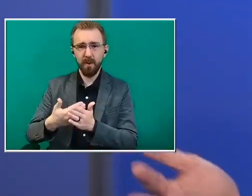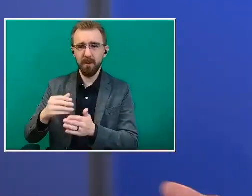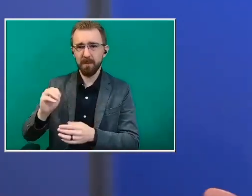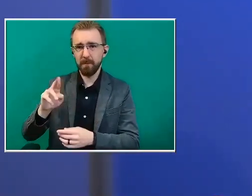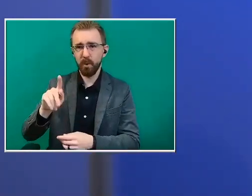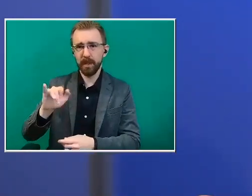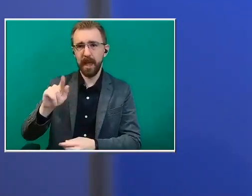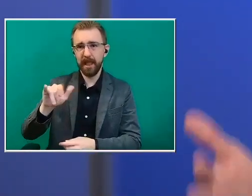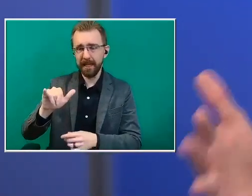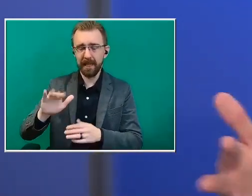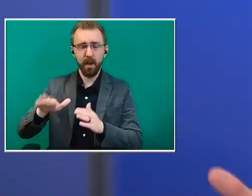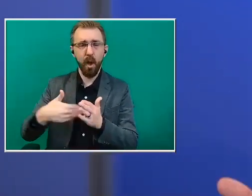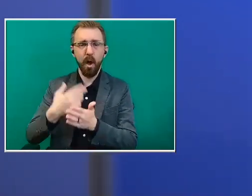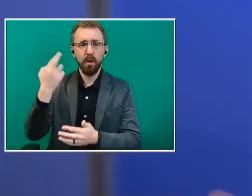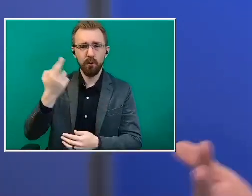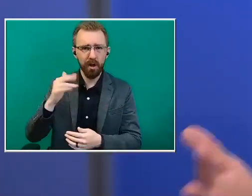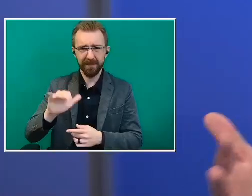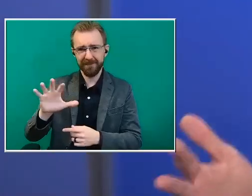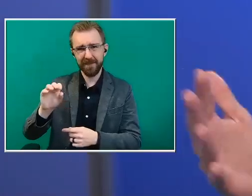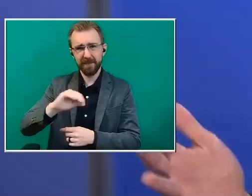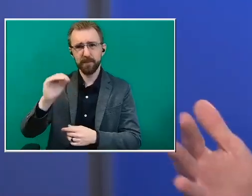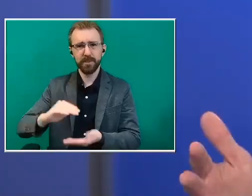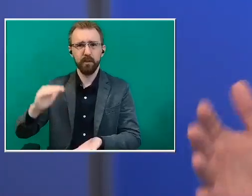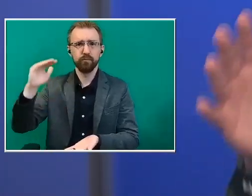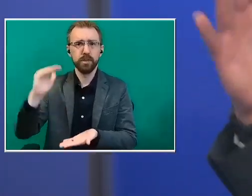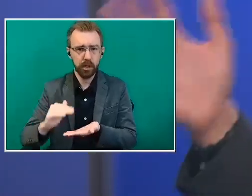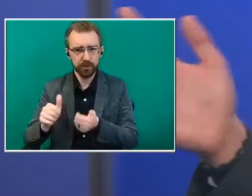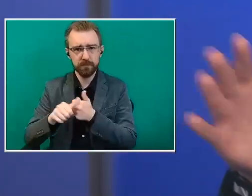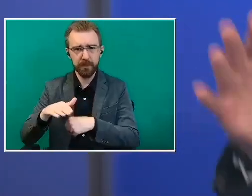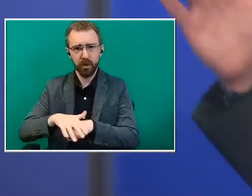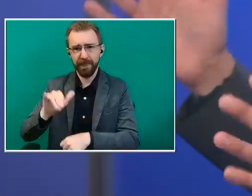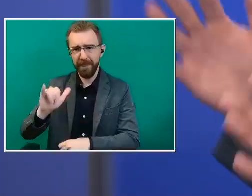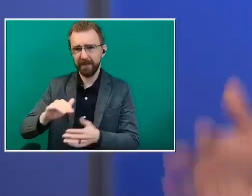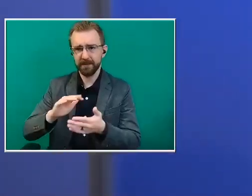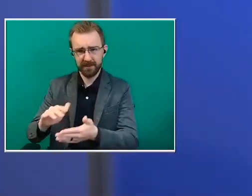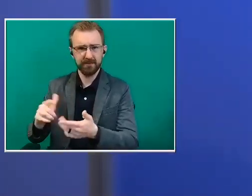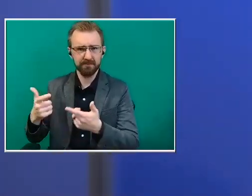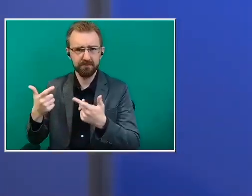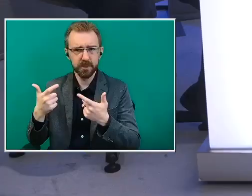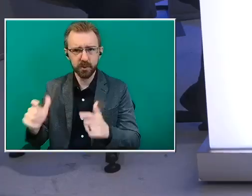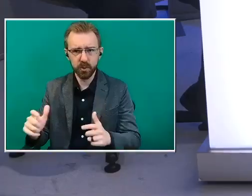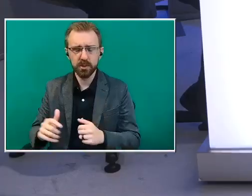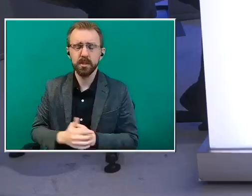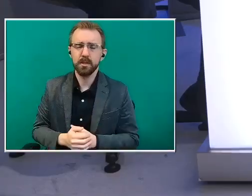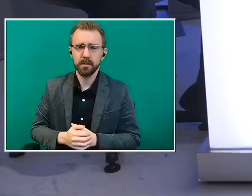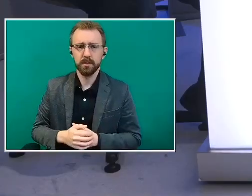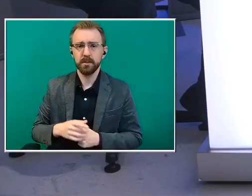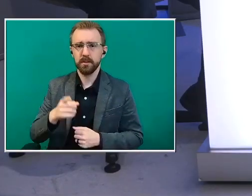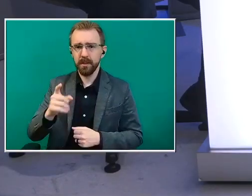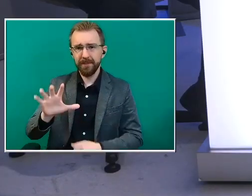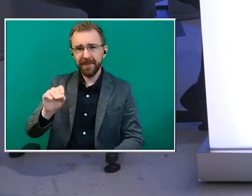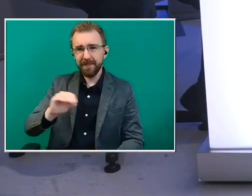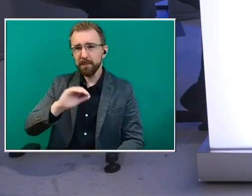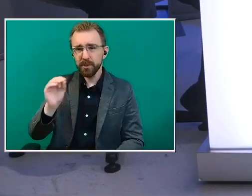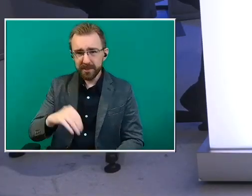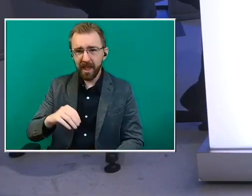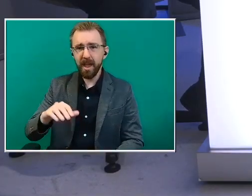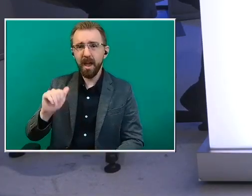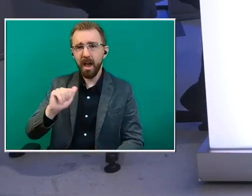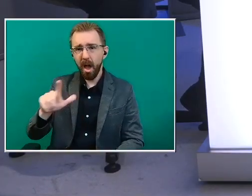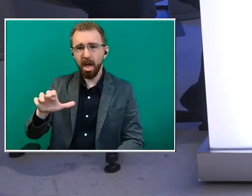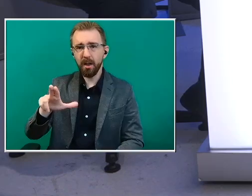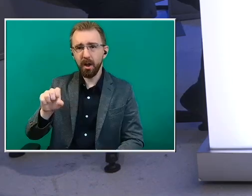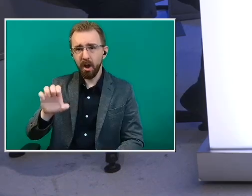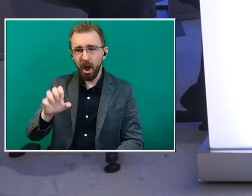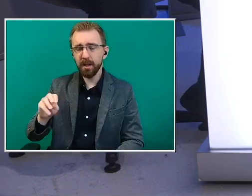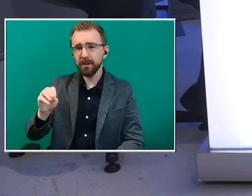like a 50% reduction based on this study. So that's very, very large, particularly for this. 50% reduction in all-cause mortality? Yes. Holy cow.